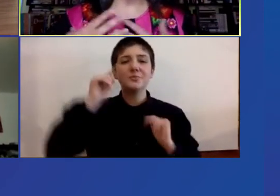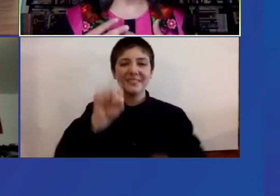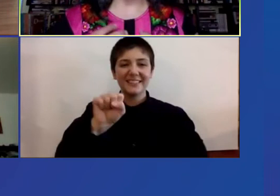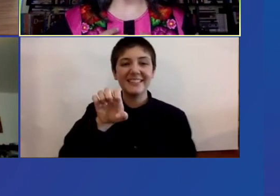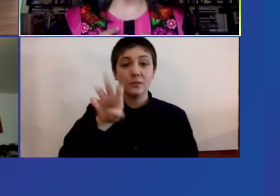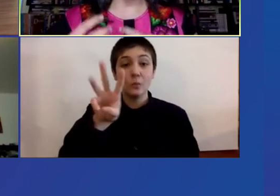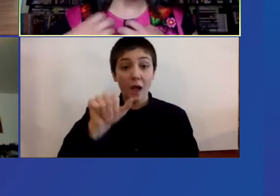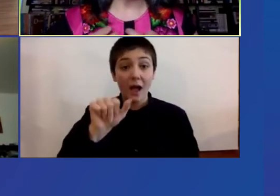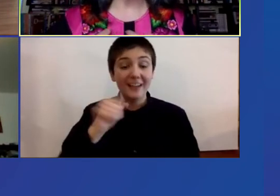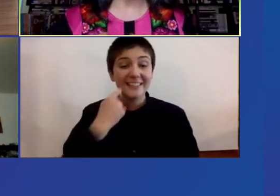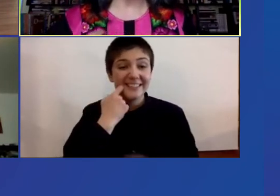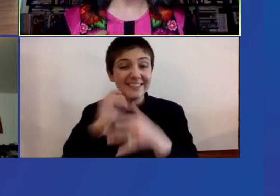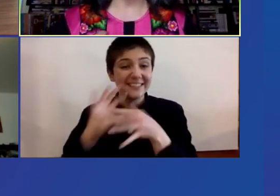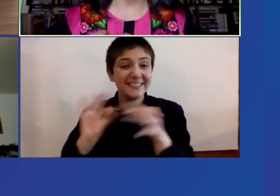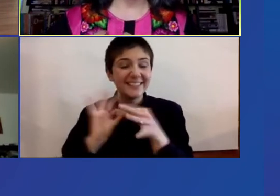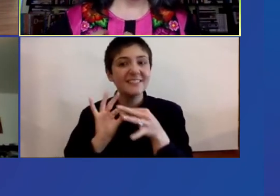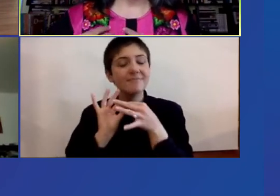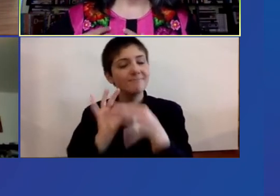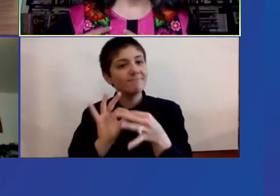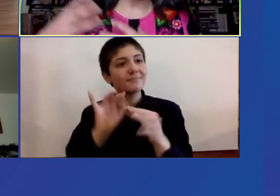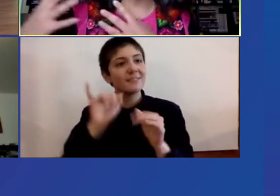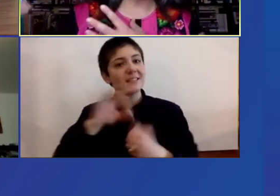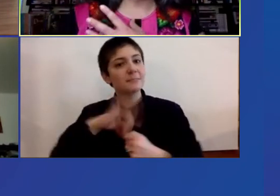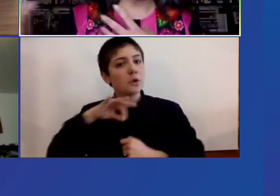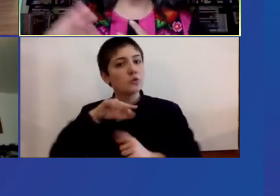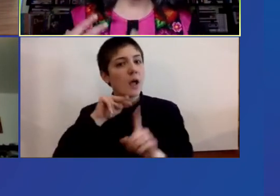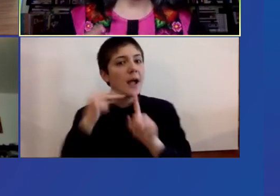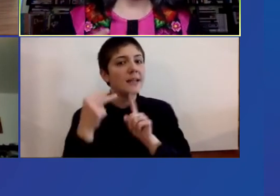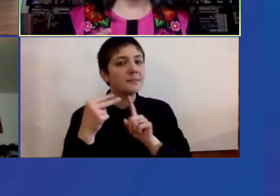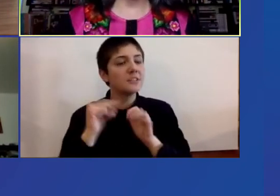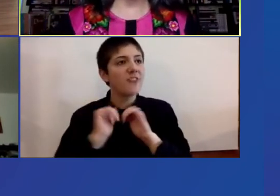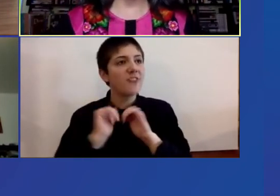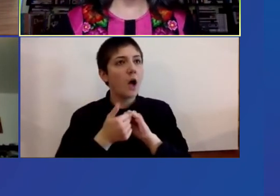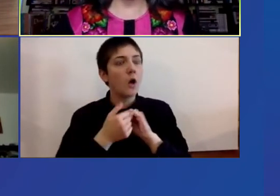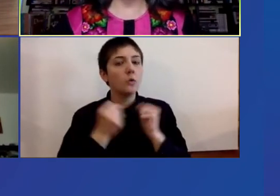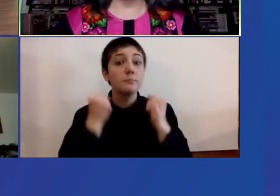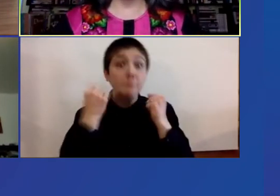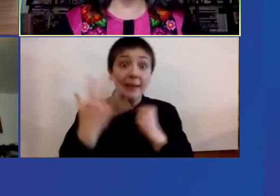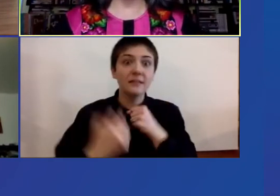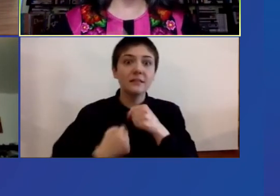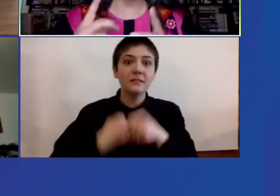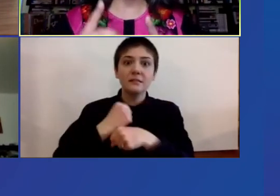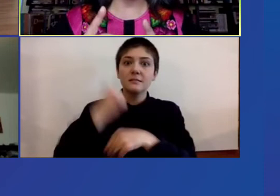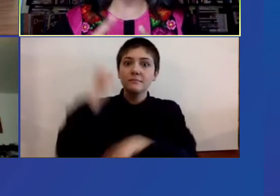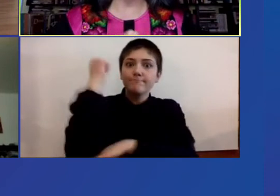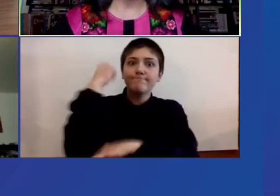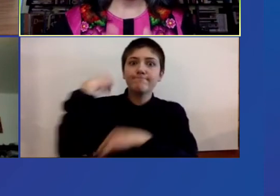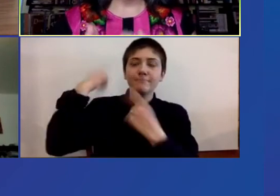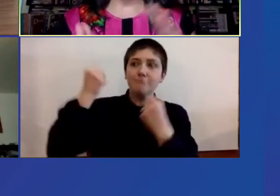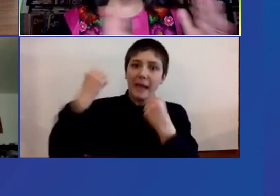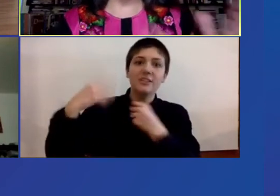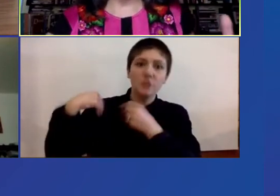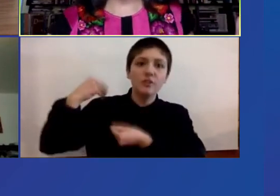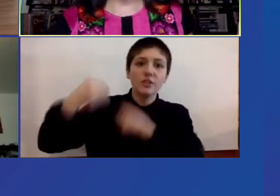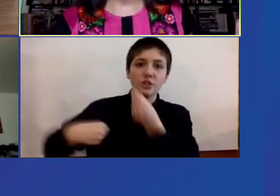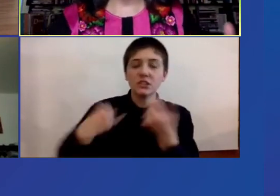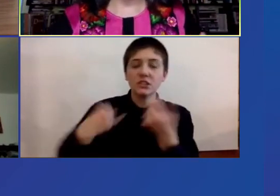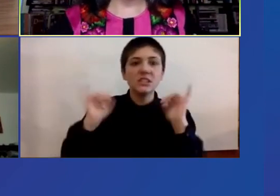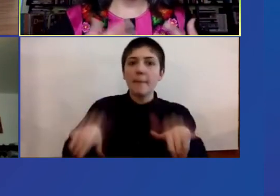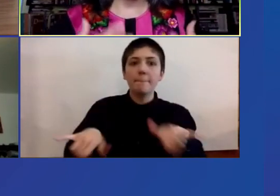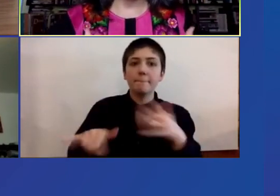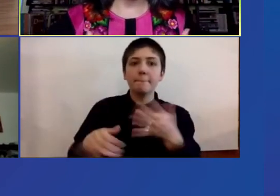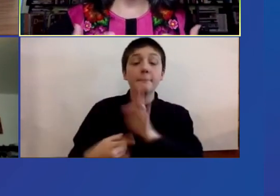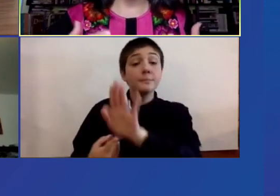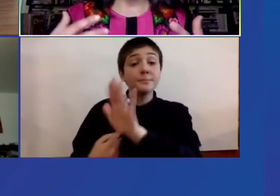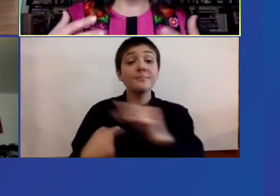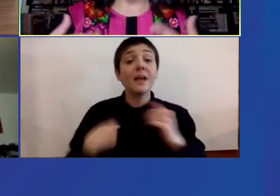carrying the spiritual aspect of carrying something that has been around for generations. I remember the first time that I went back to Mexico